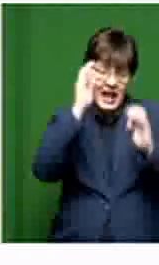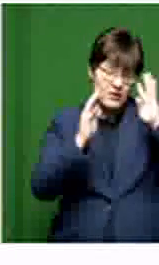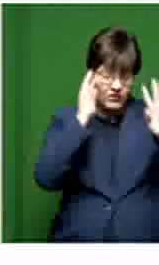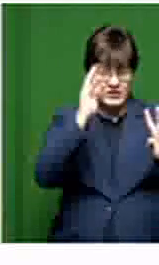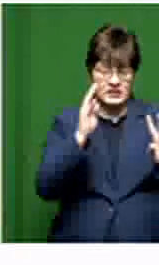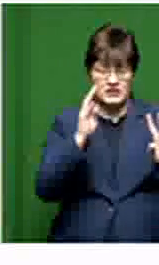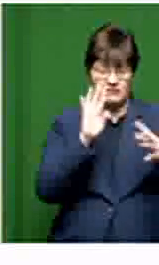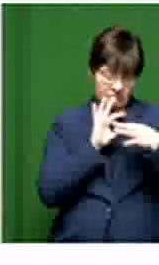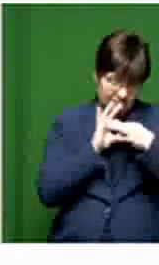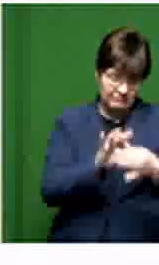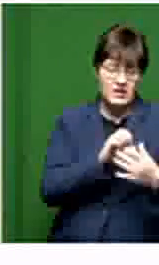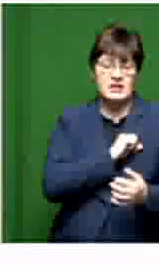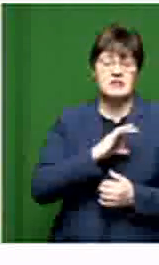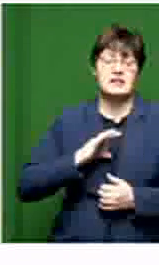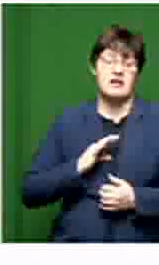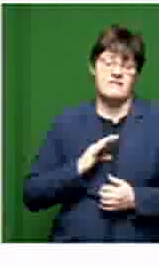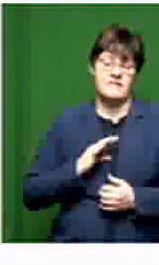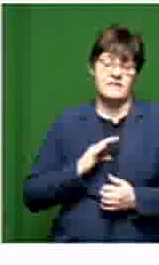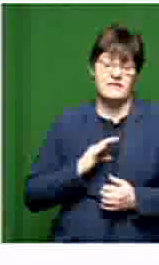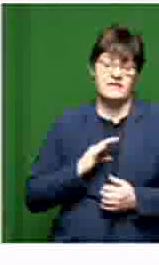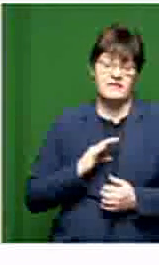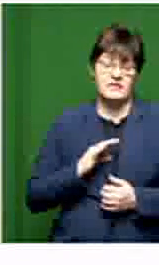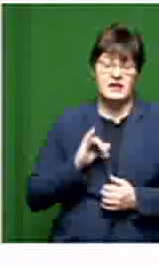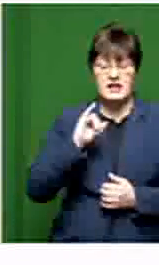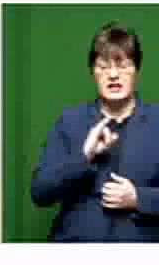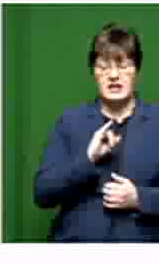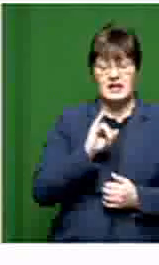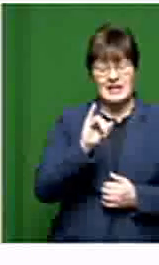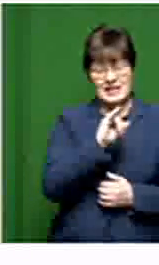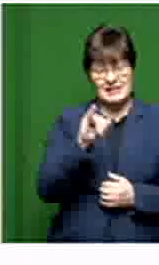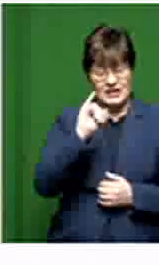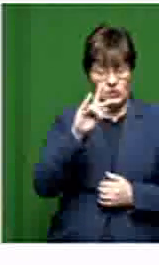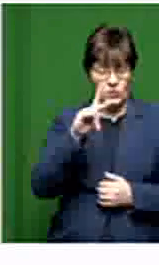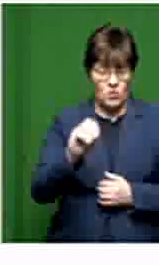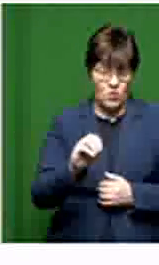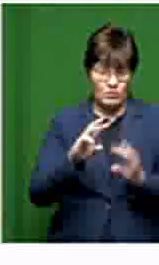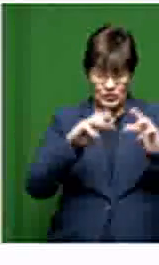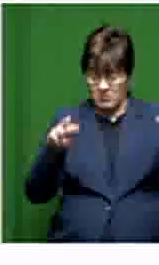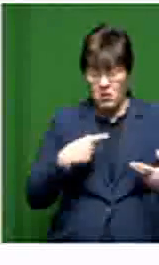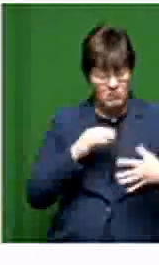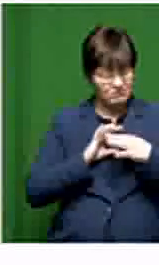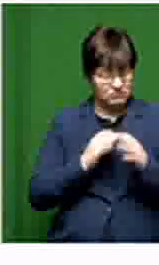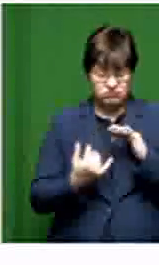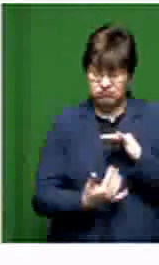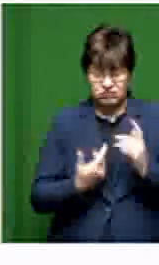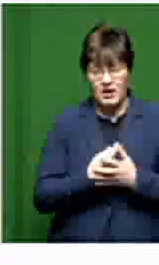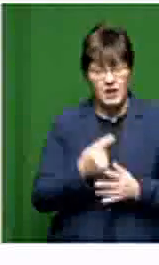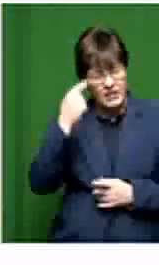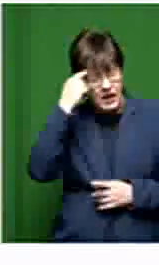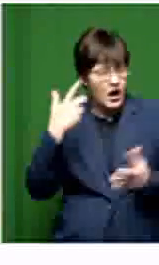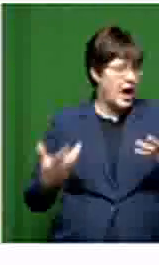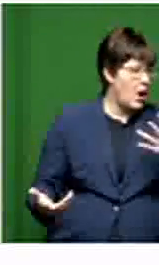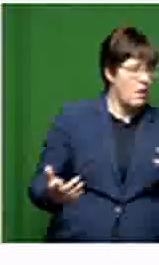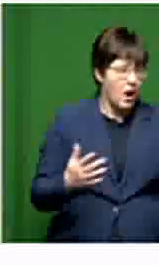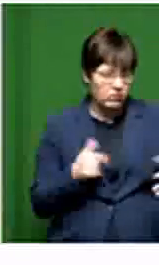innovative, committed staff of the Iziko Museums, who really, thought very